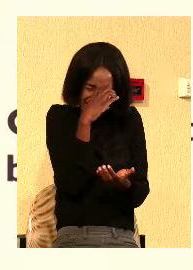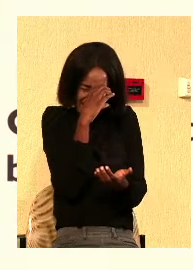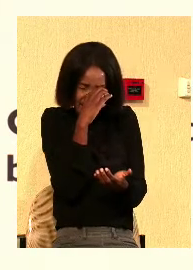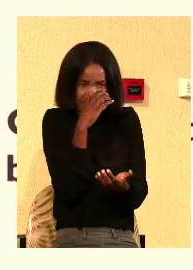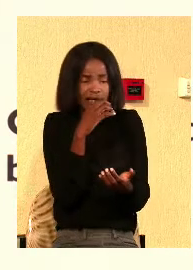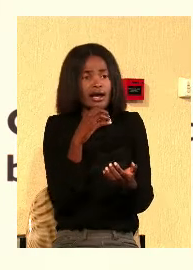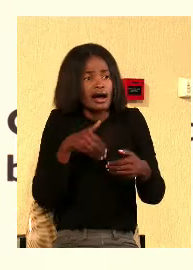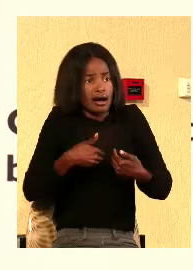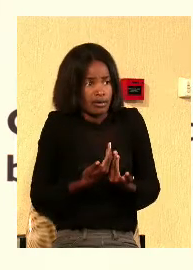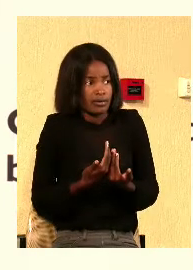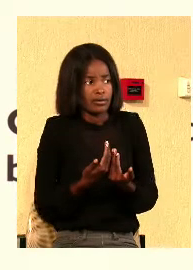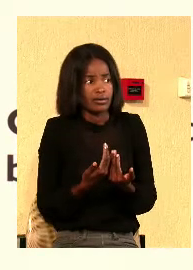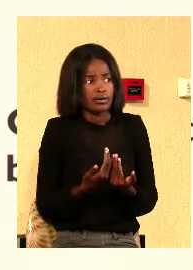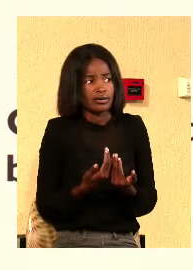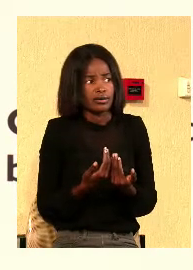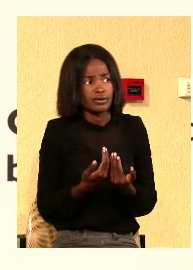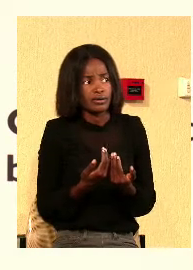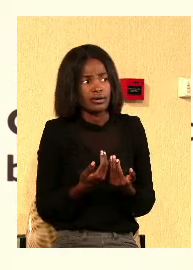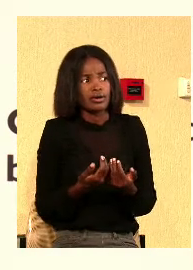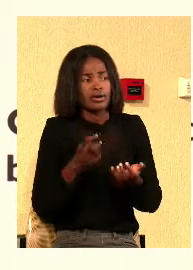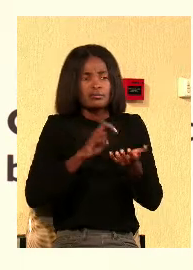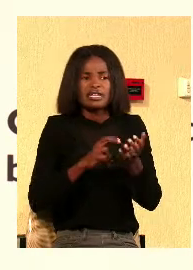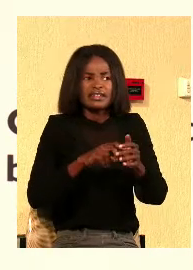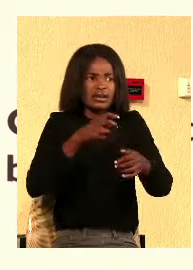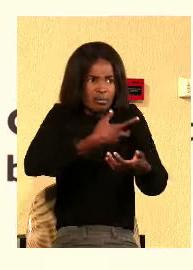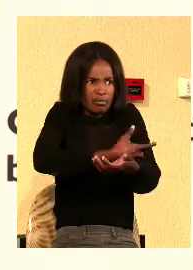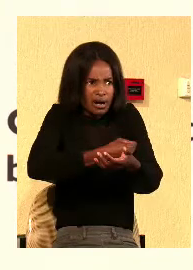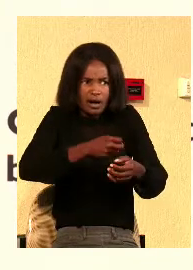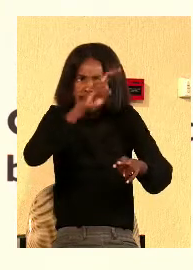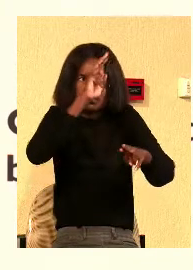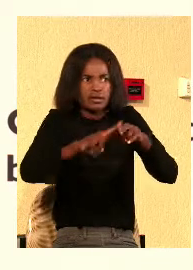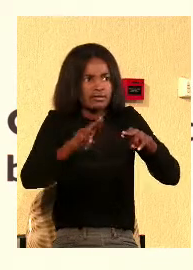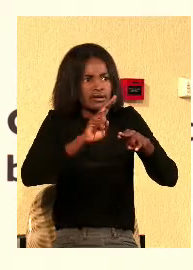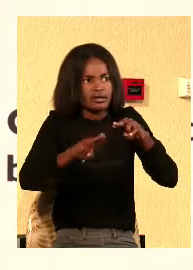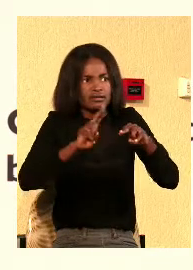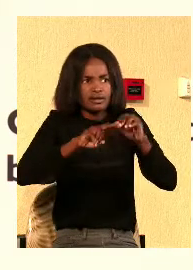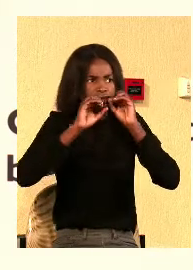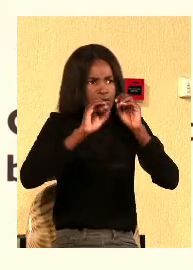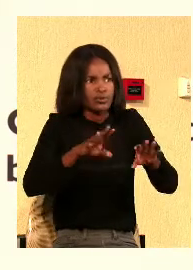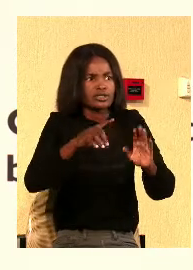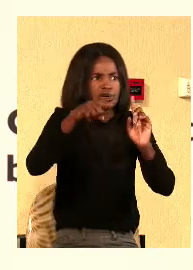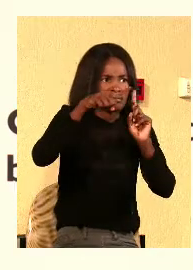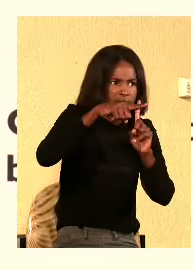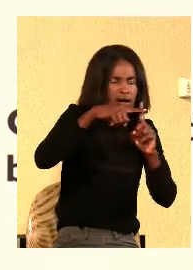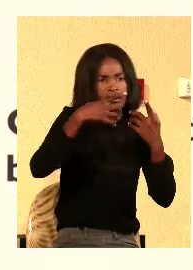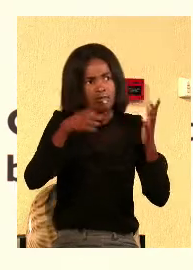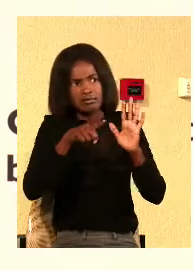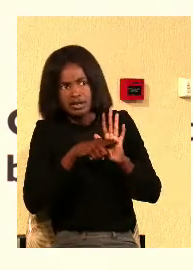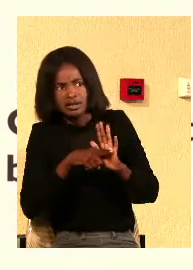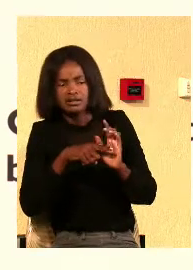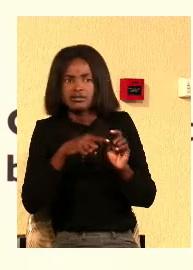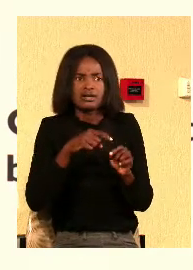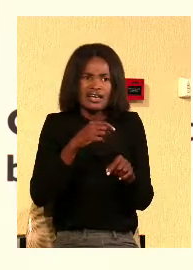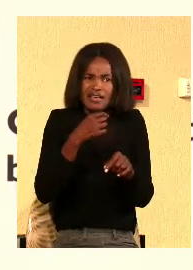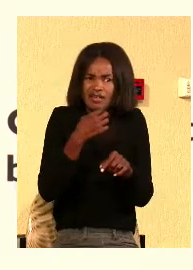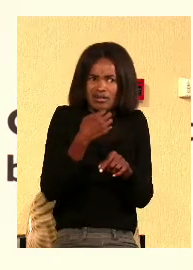makes us have a turnaround time of results about 24 to 48 hours from the time of